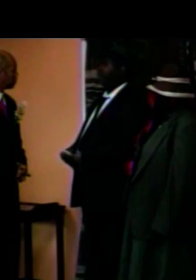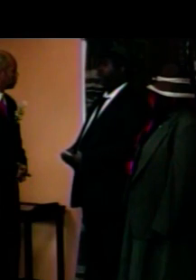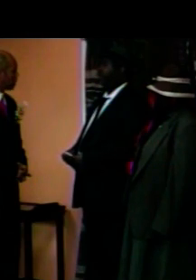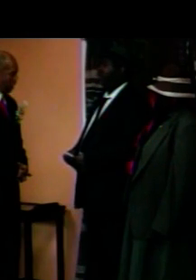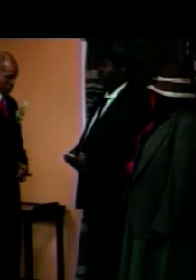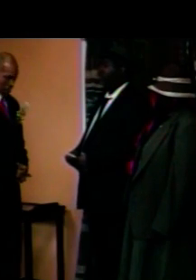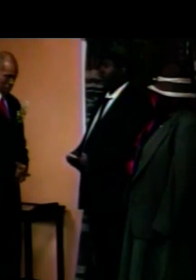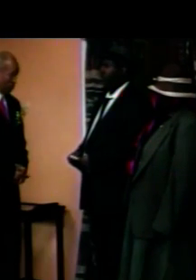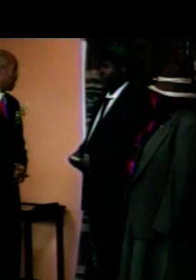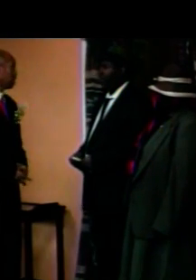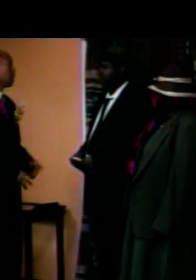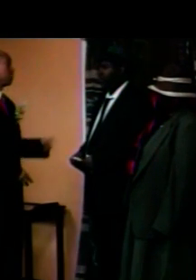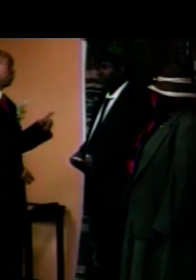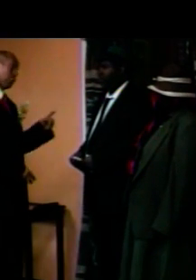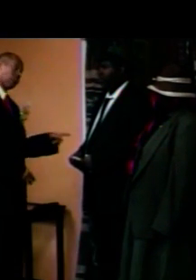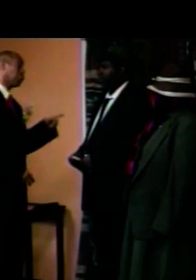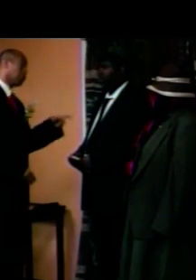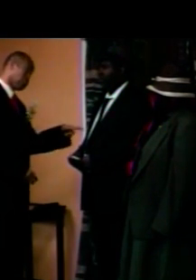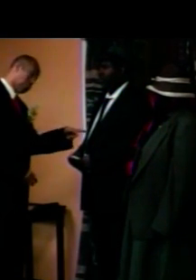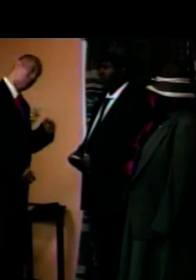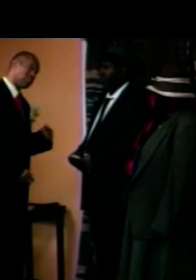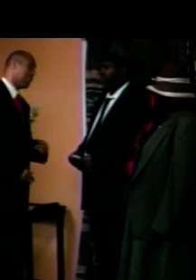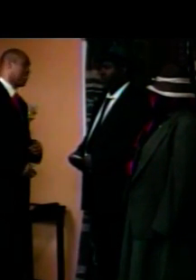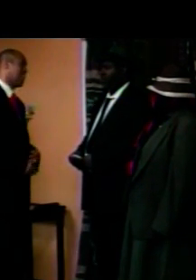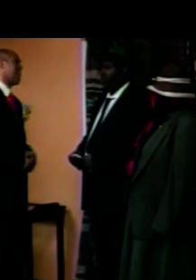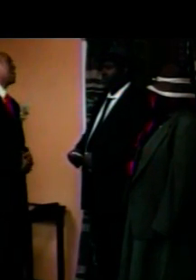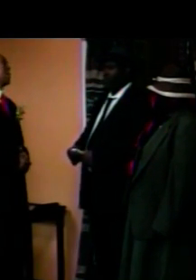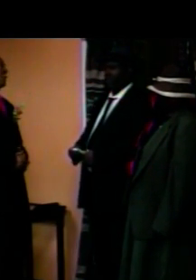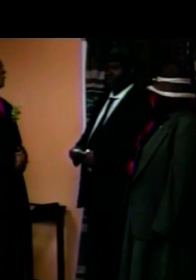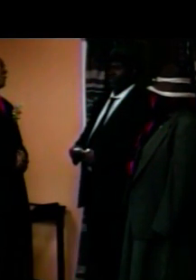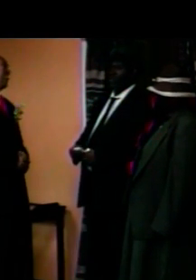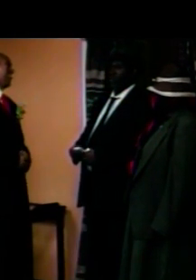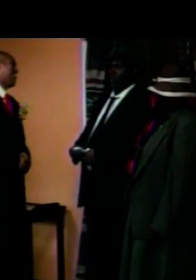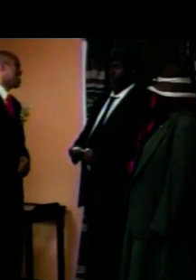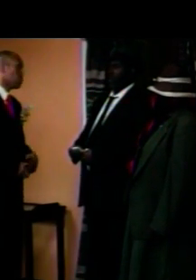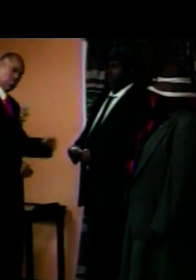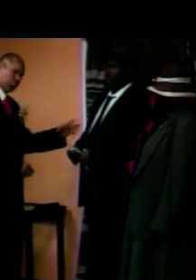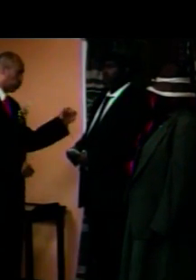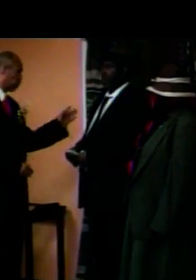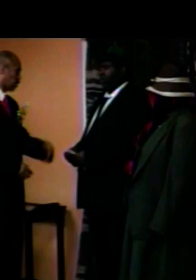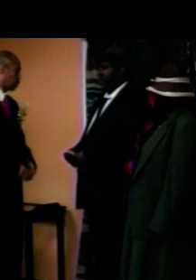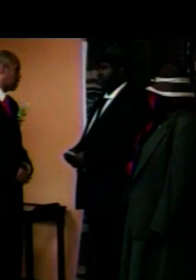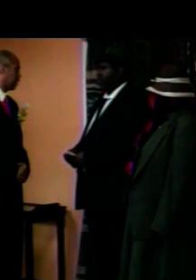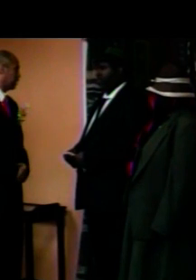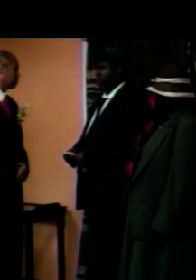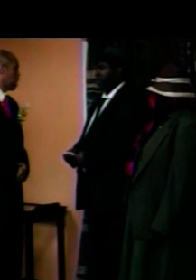receipt book on me. Well, now you owe me.